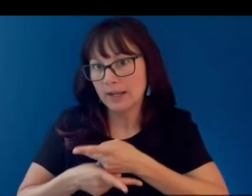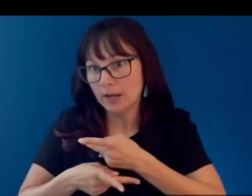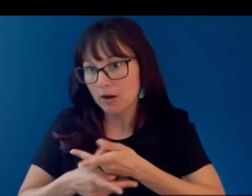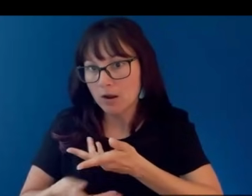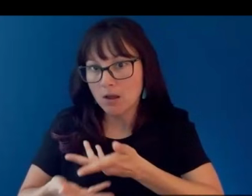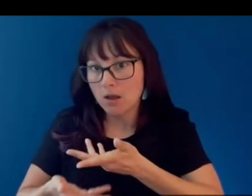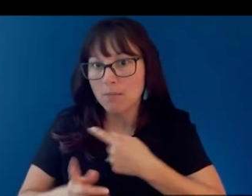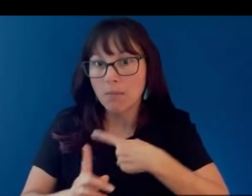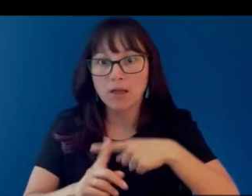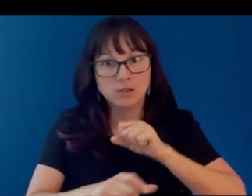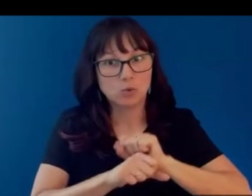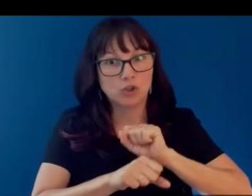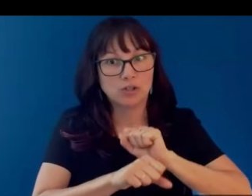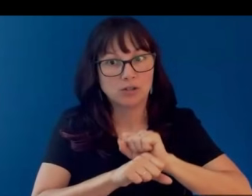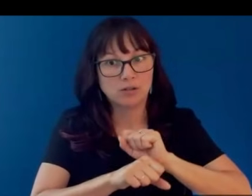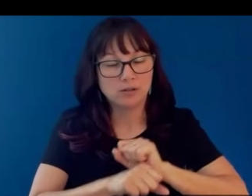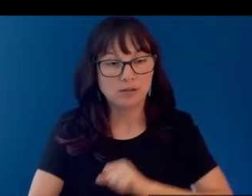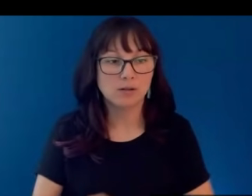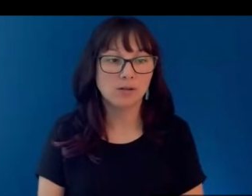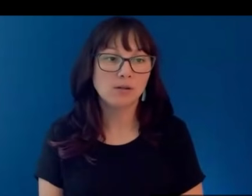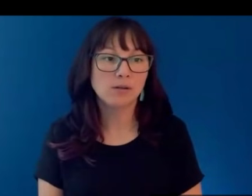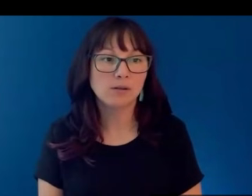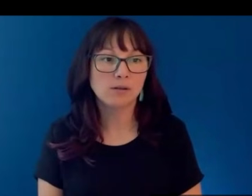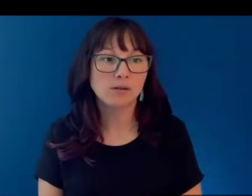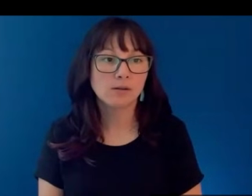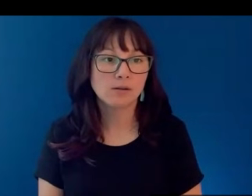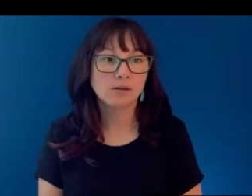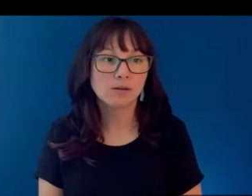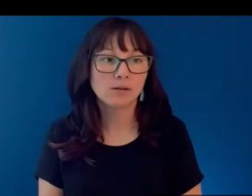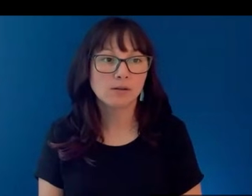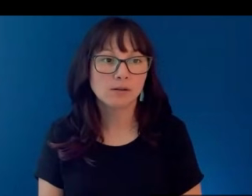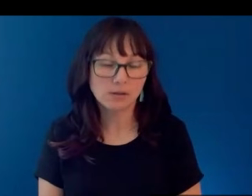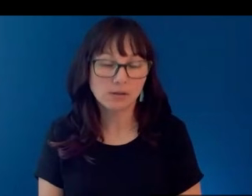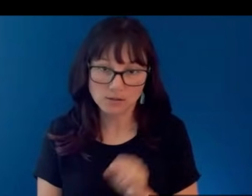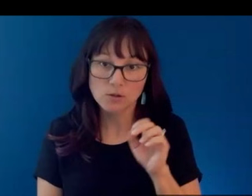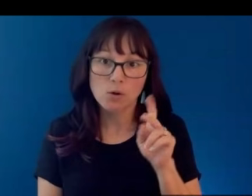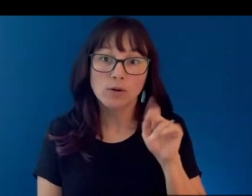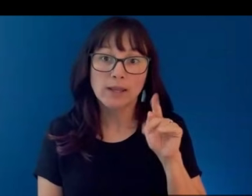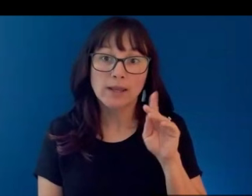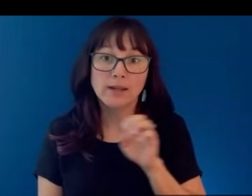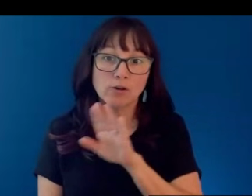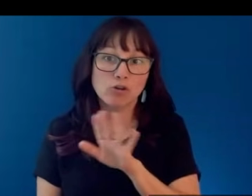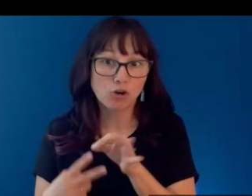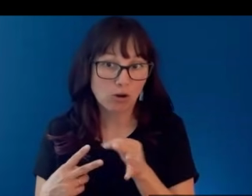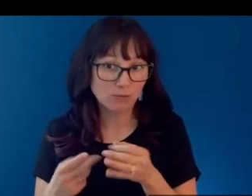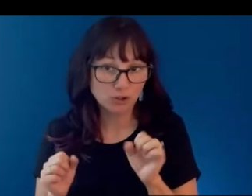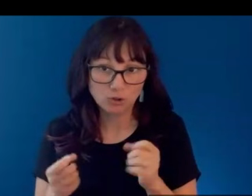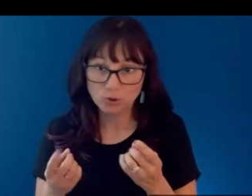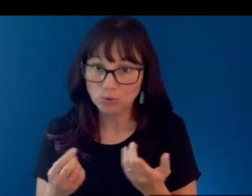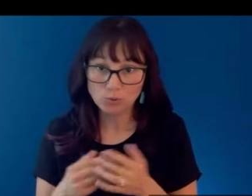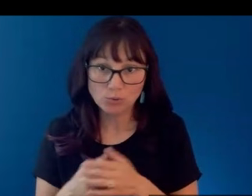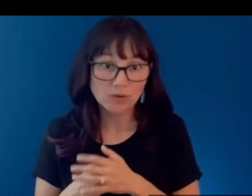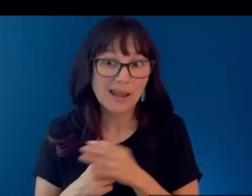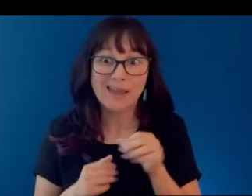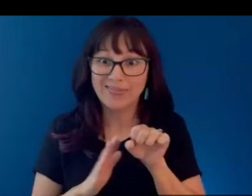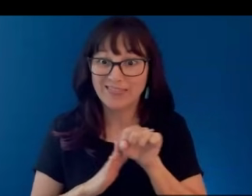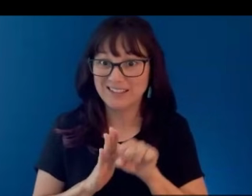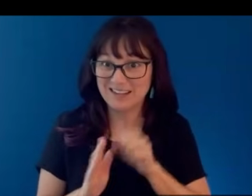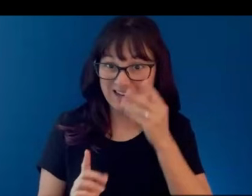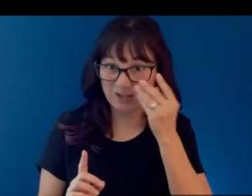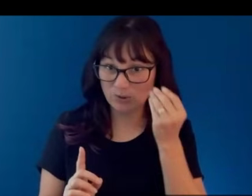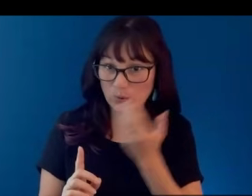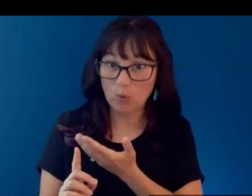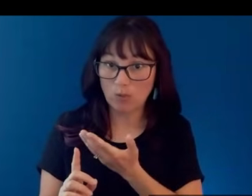and then working. So what Katie's option was, and what the state told